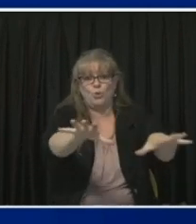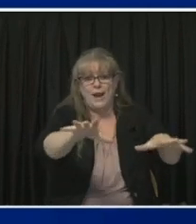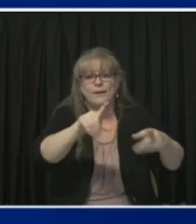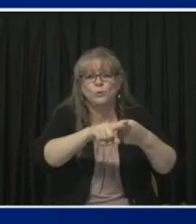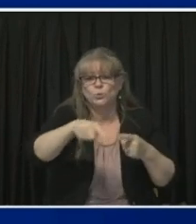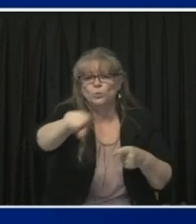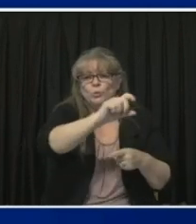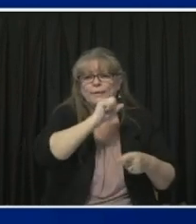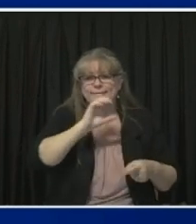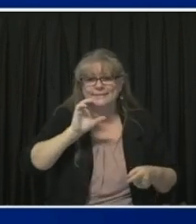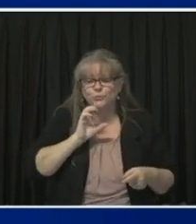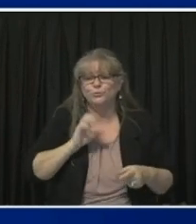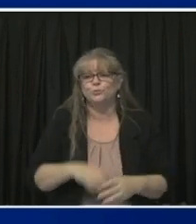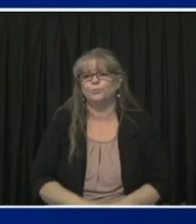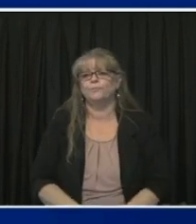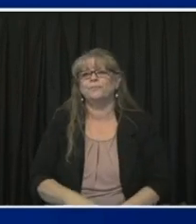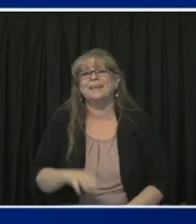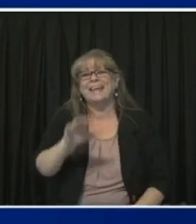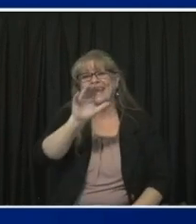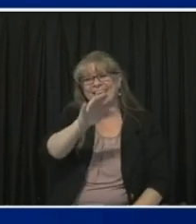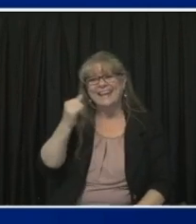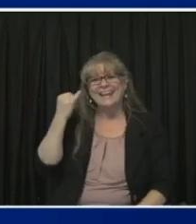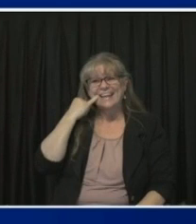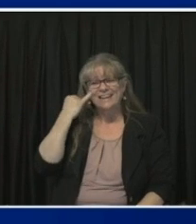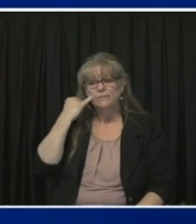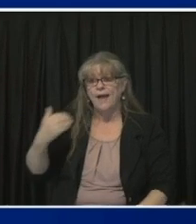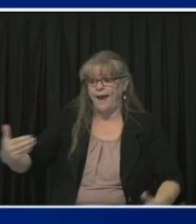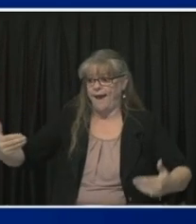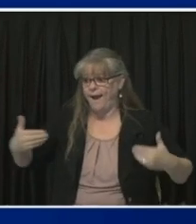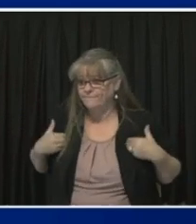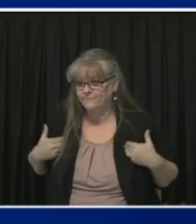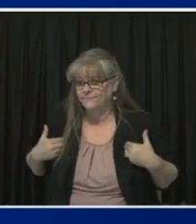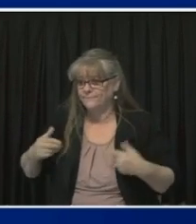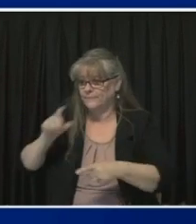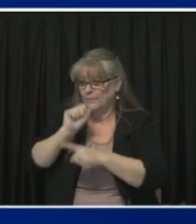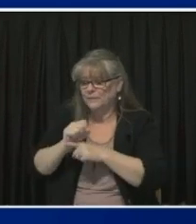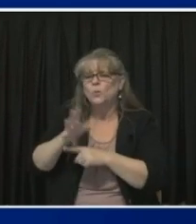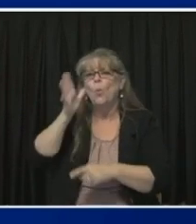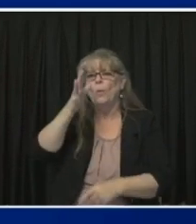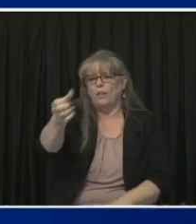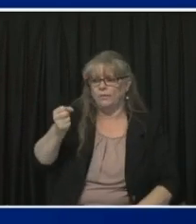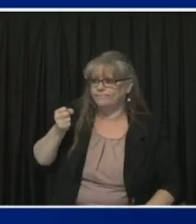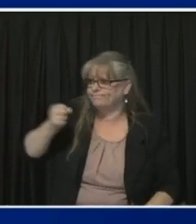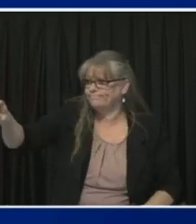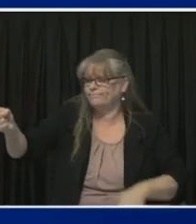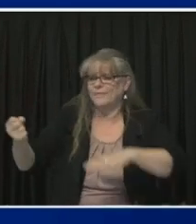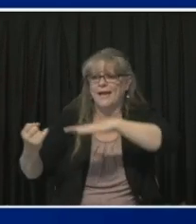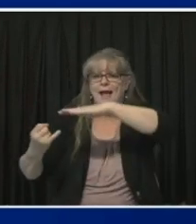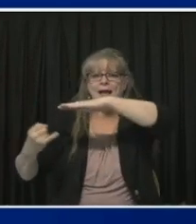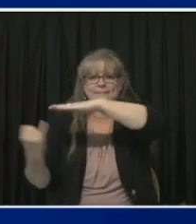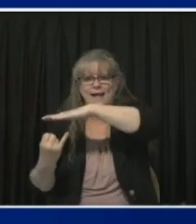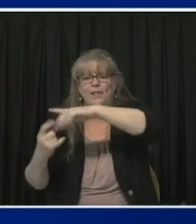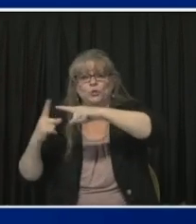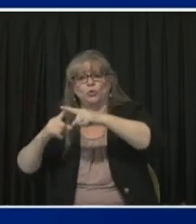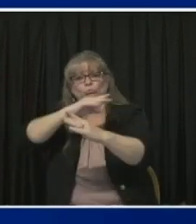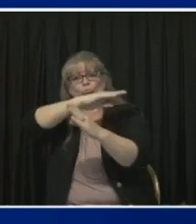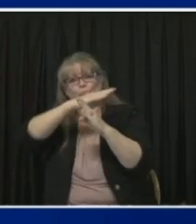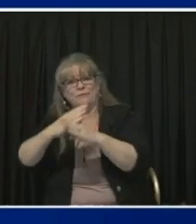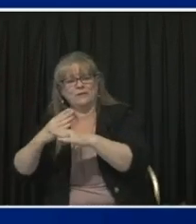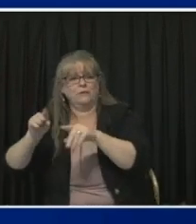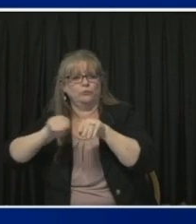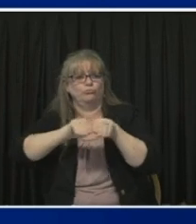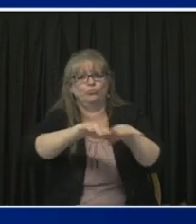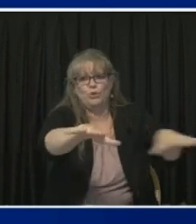community, we want to isolate them, do the contact tracing, and grab control of the virus sooner rather than later to save